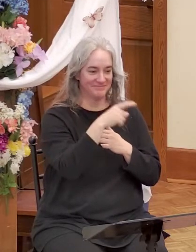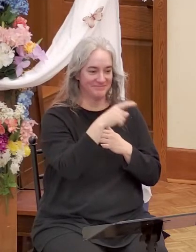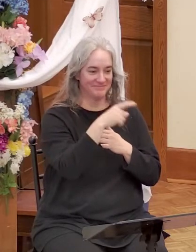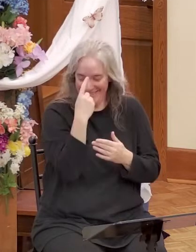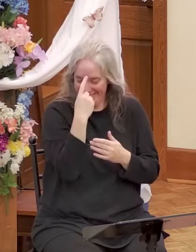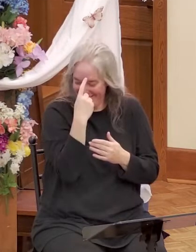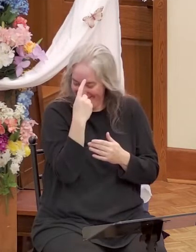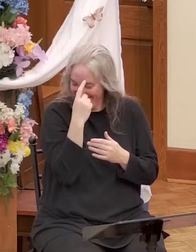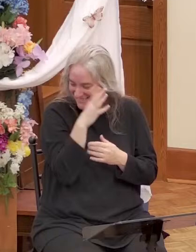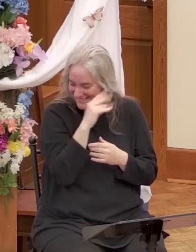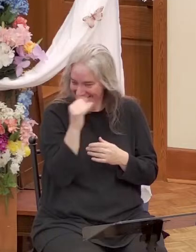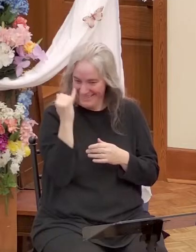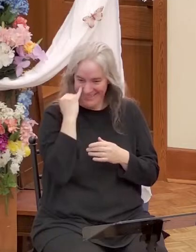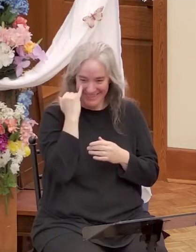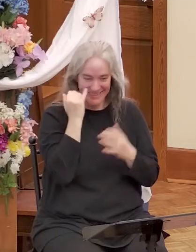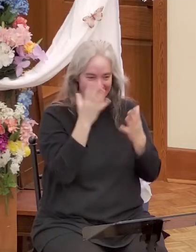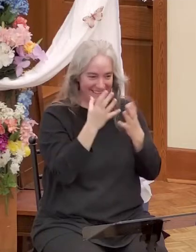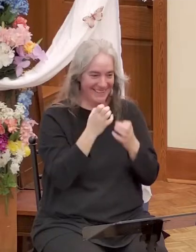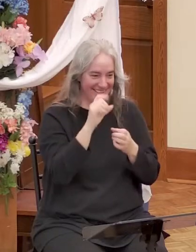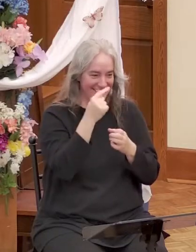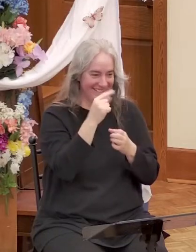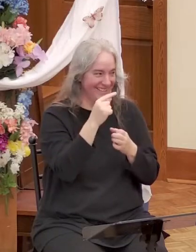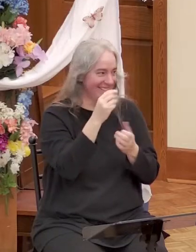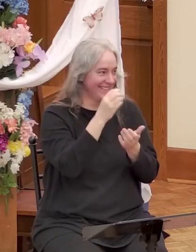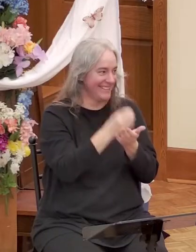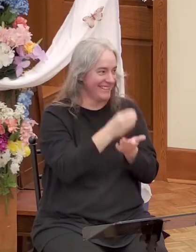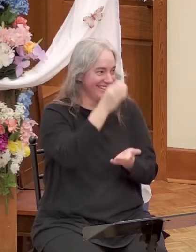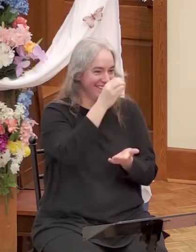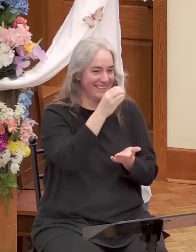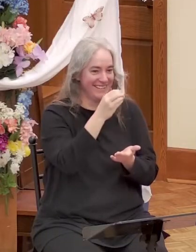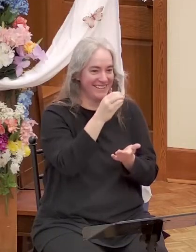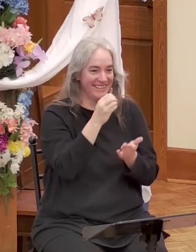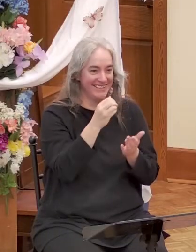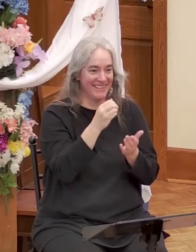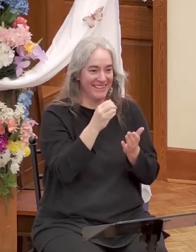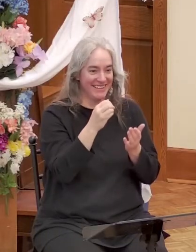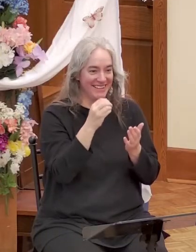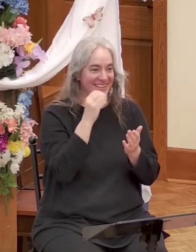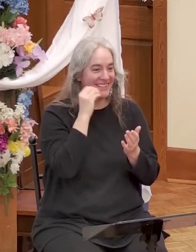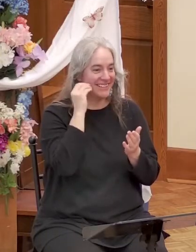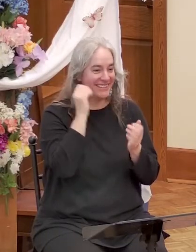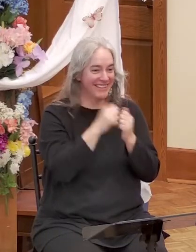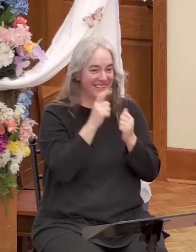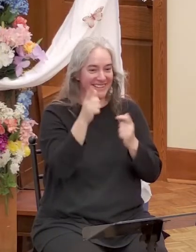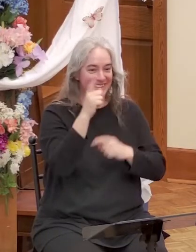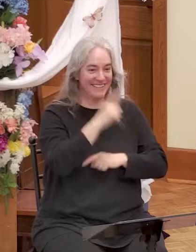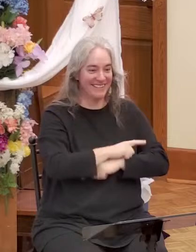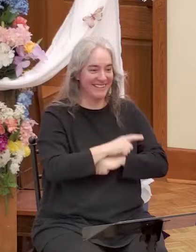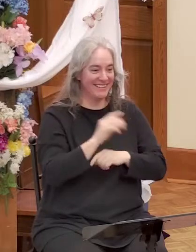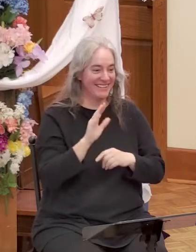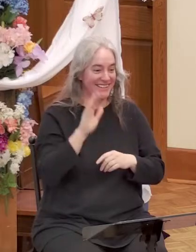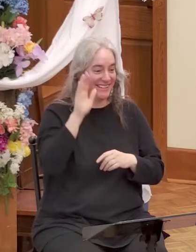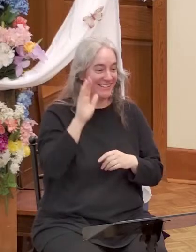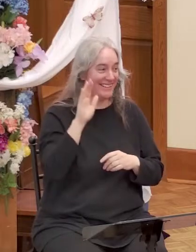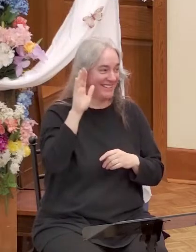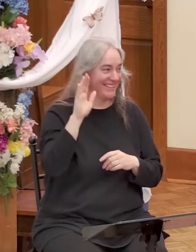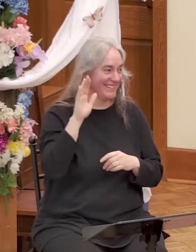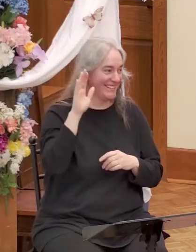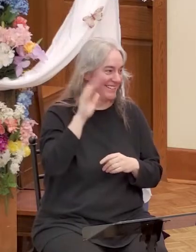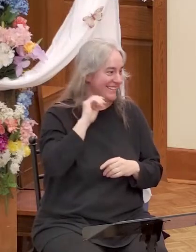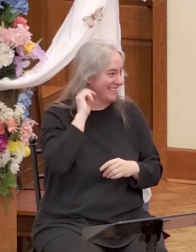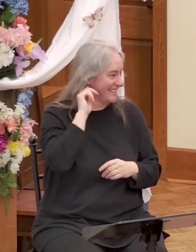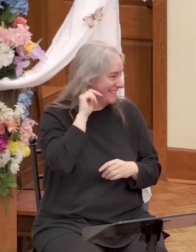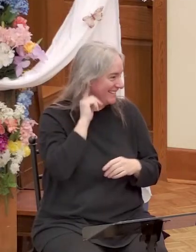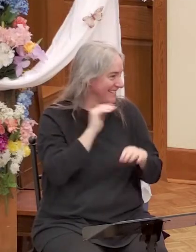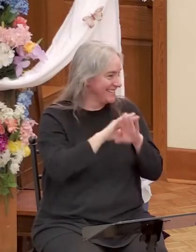And if you're going to take a green bottle home with you today, please raise your hands. Come on, get those hands up. Get those hands up. And